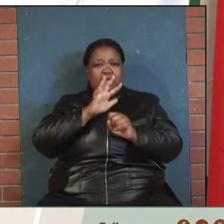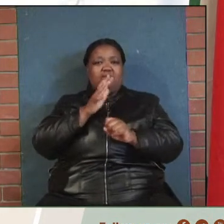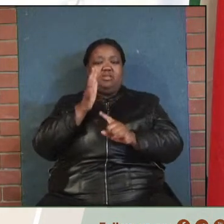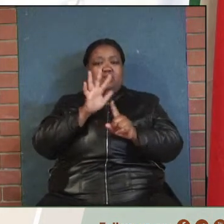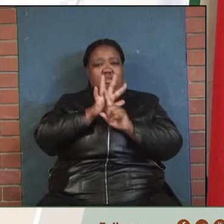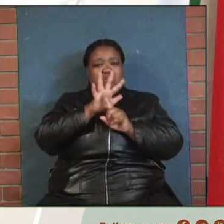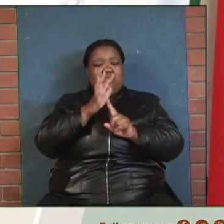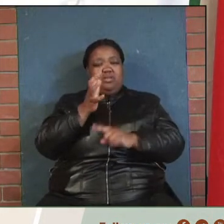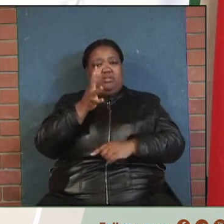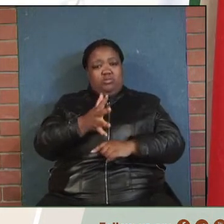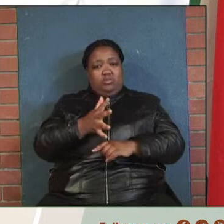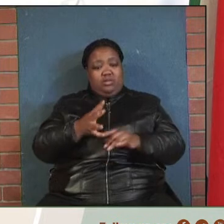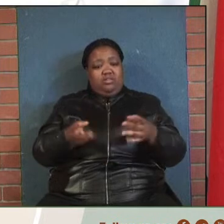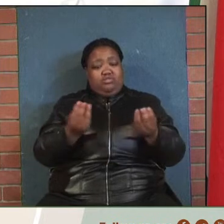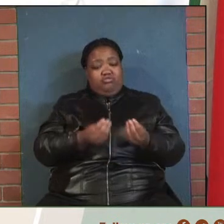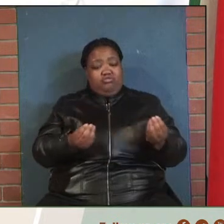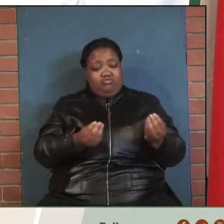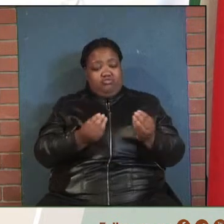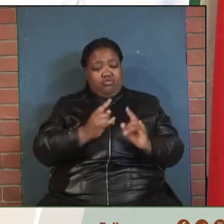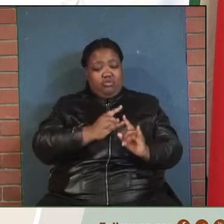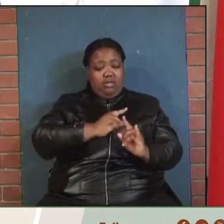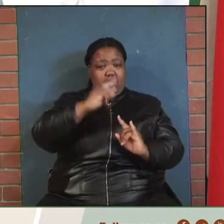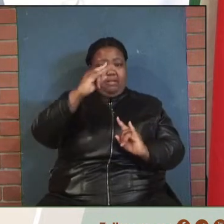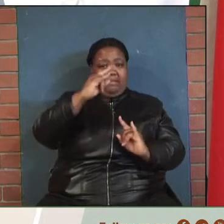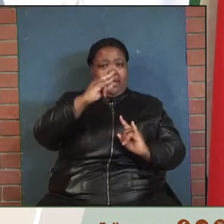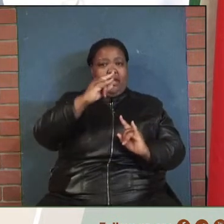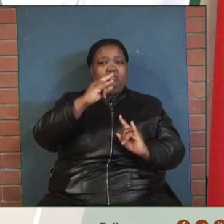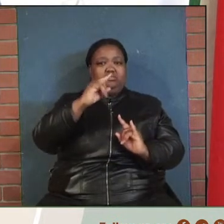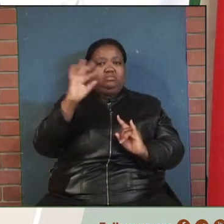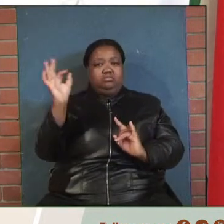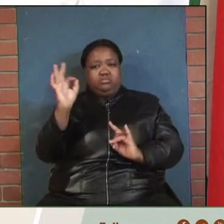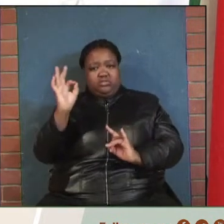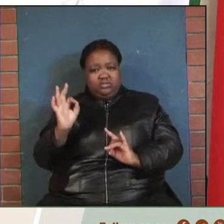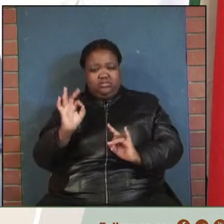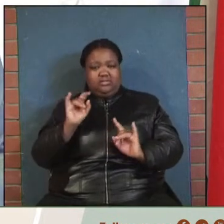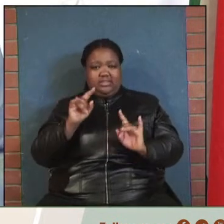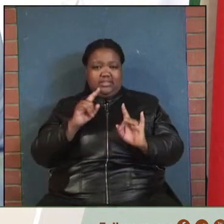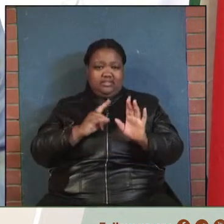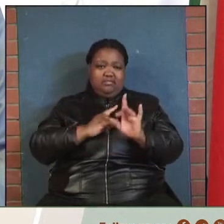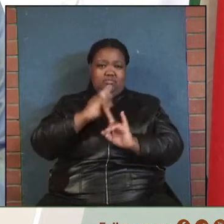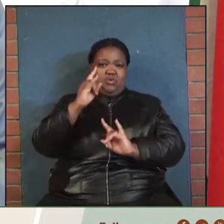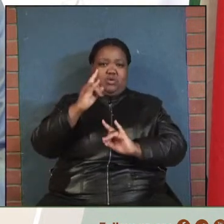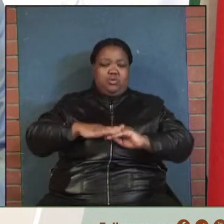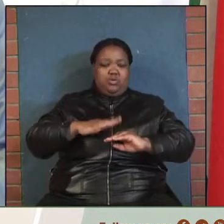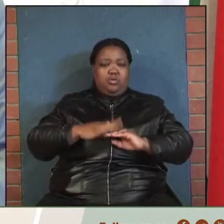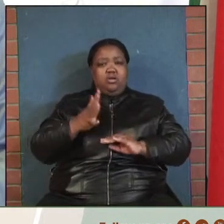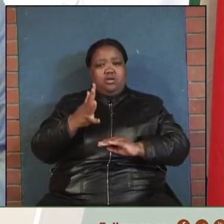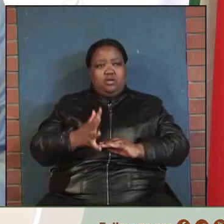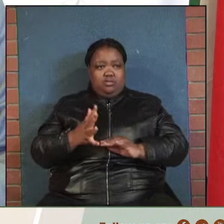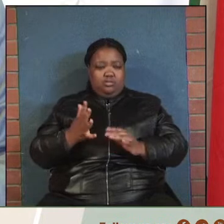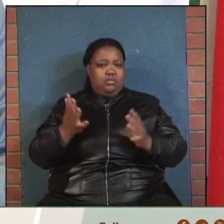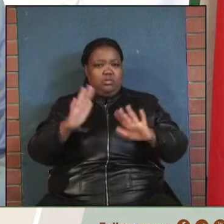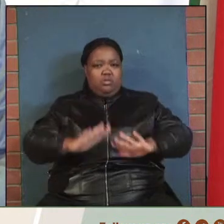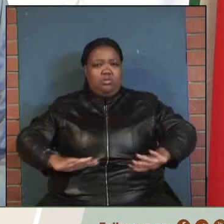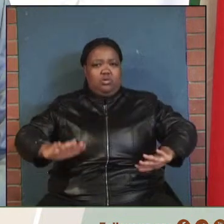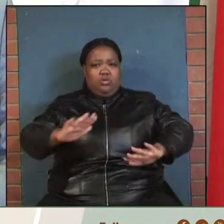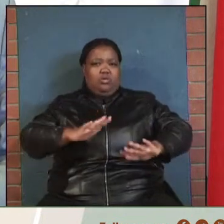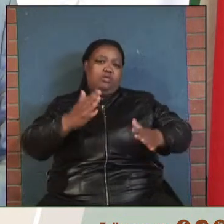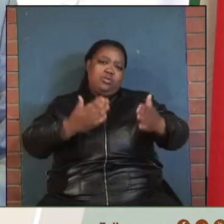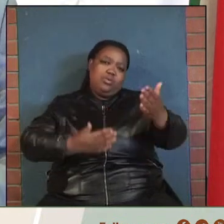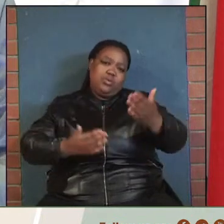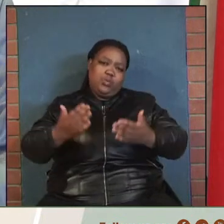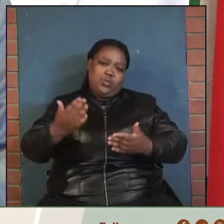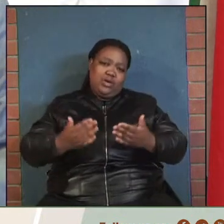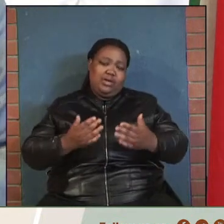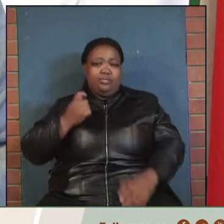of our children. With those few words, I welcome you all and feel free in